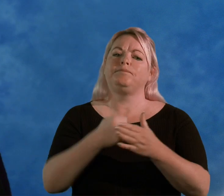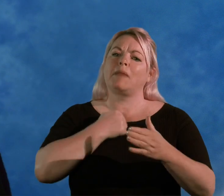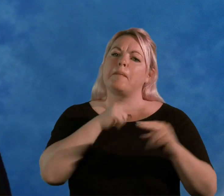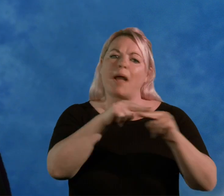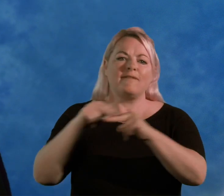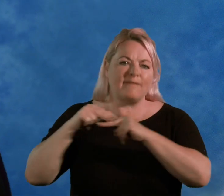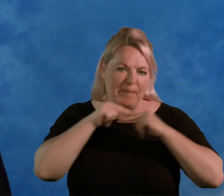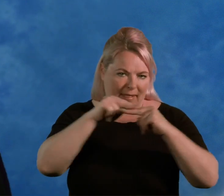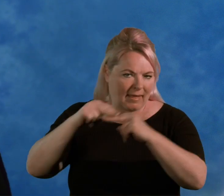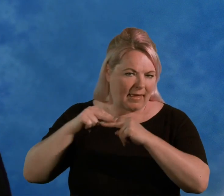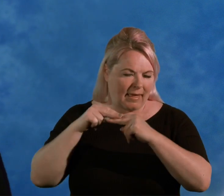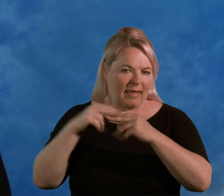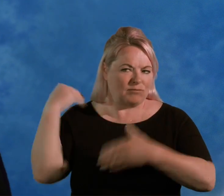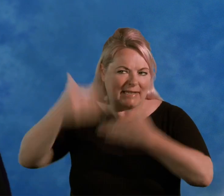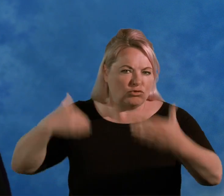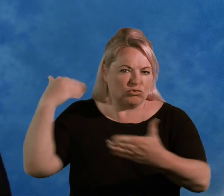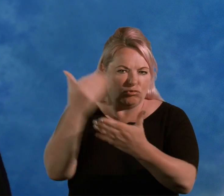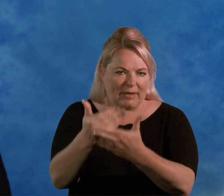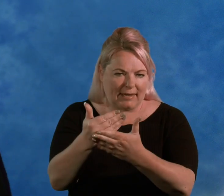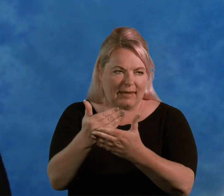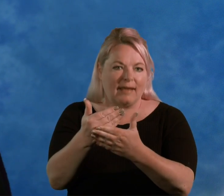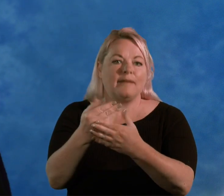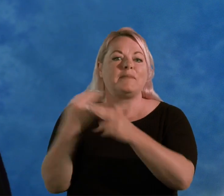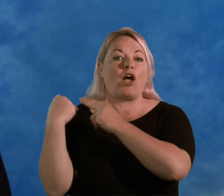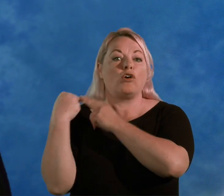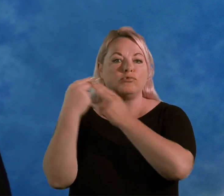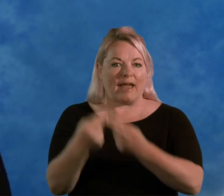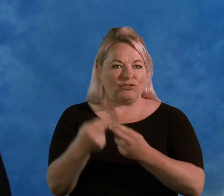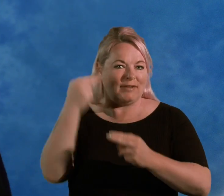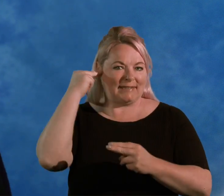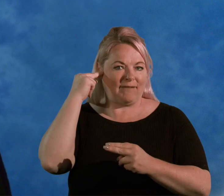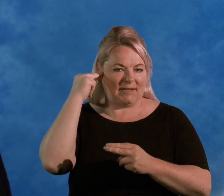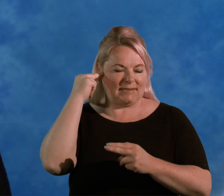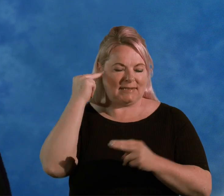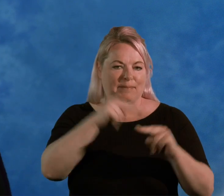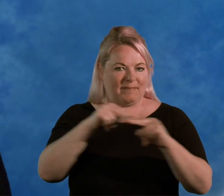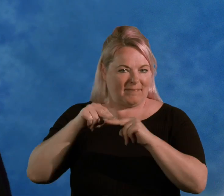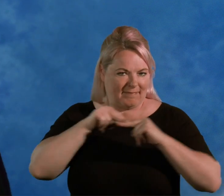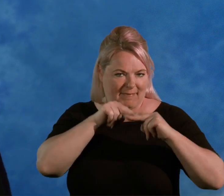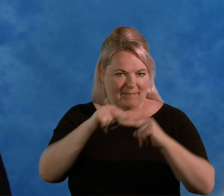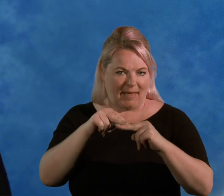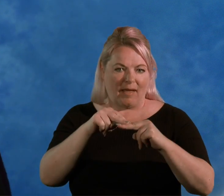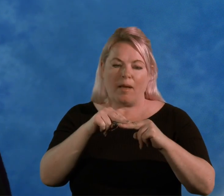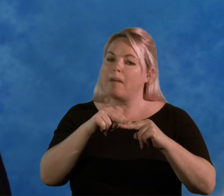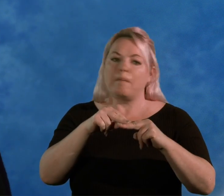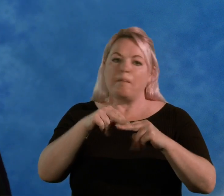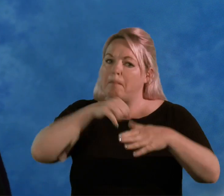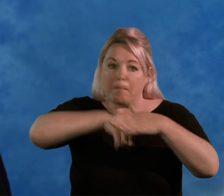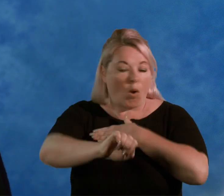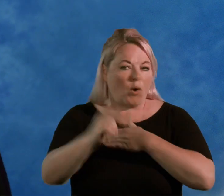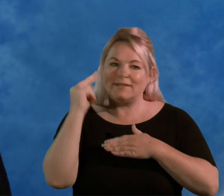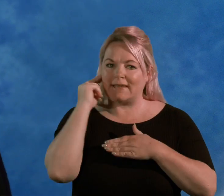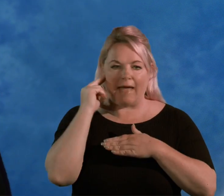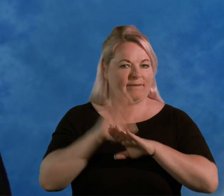my family history. It's an hereditary deafness, but none of us are born